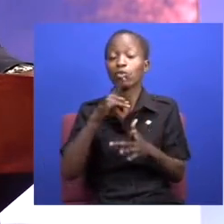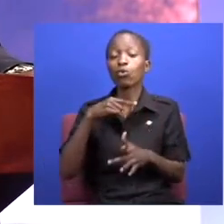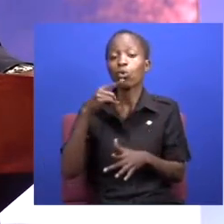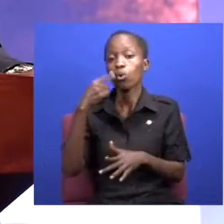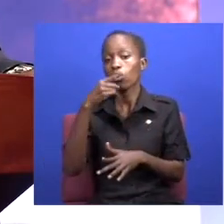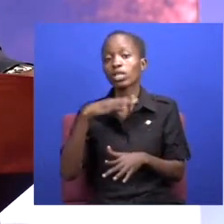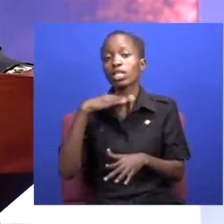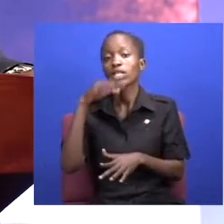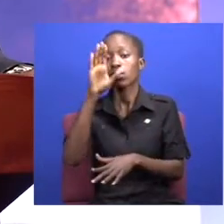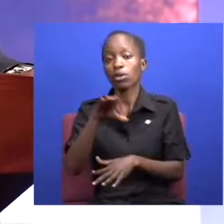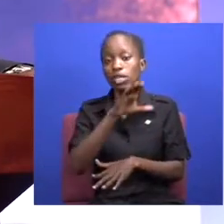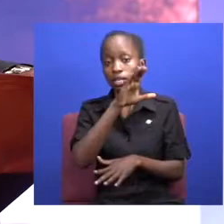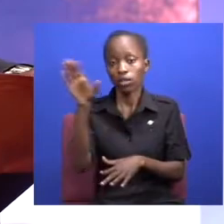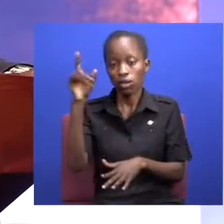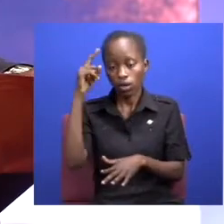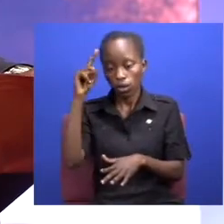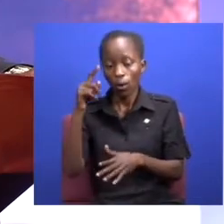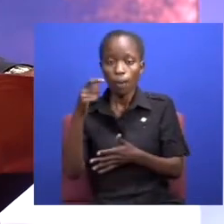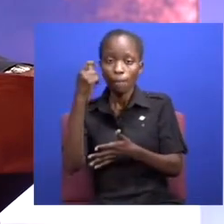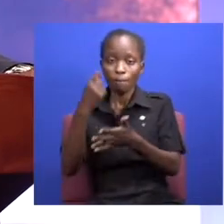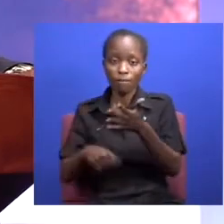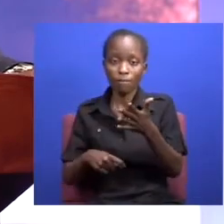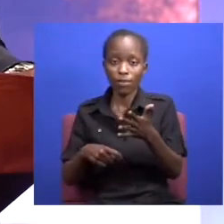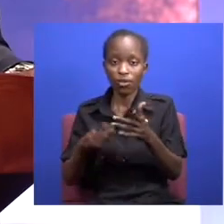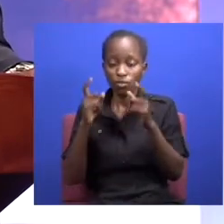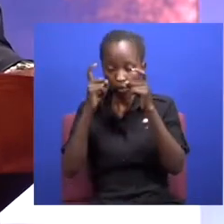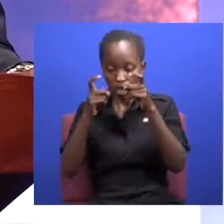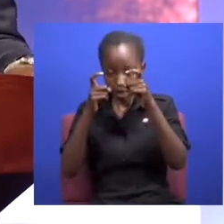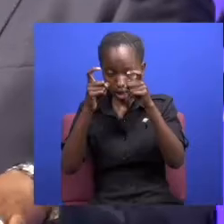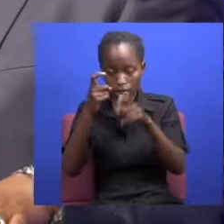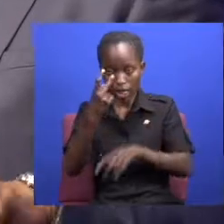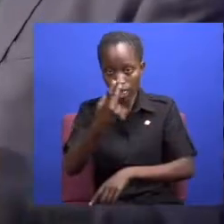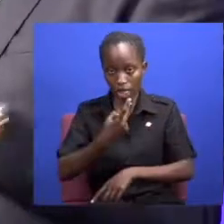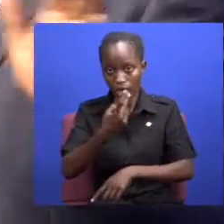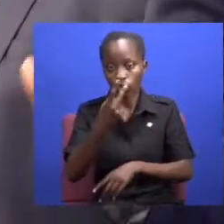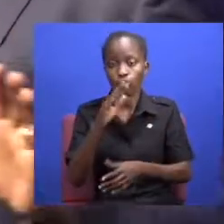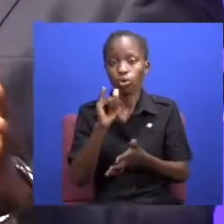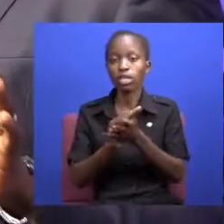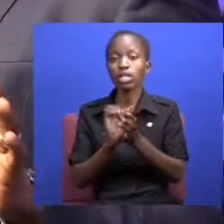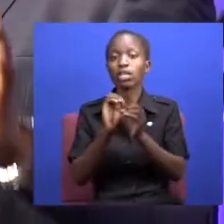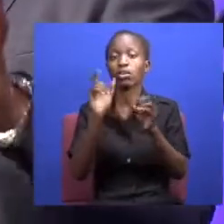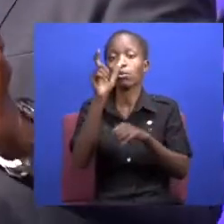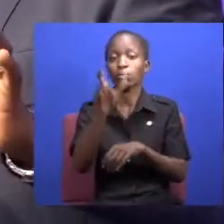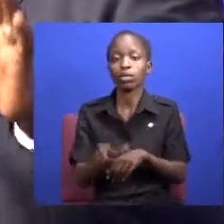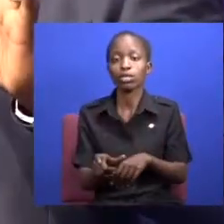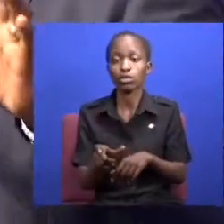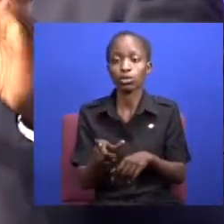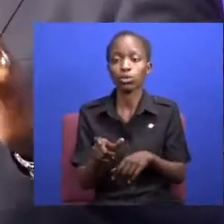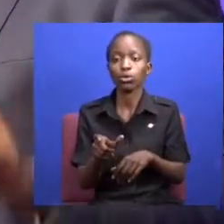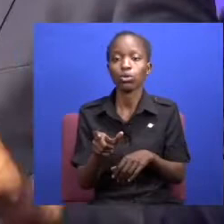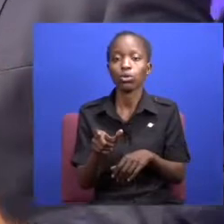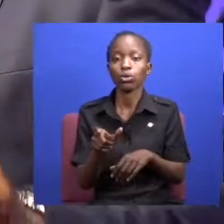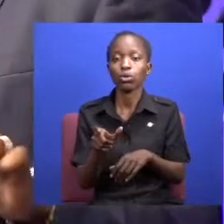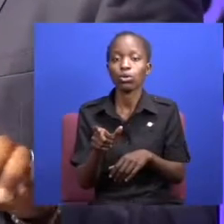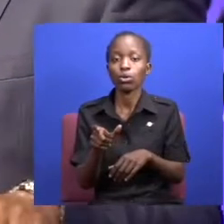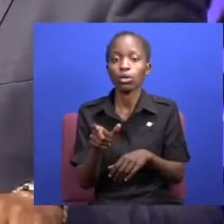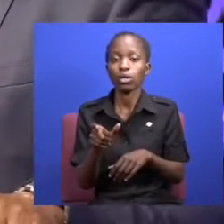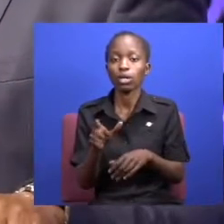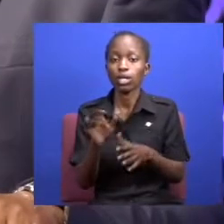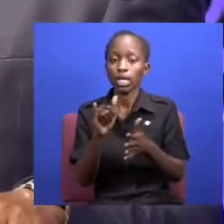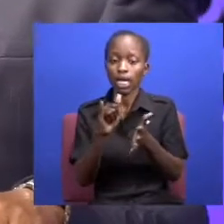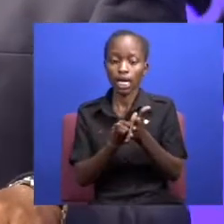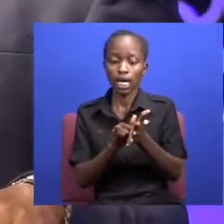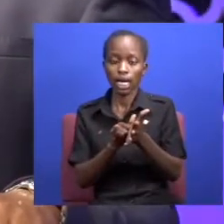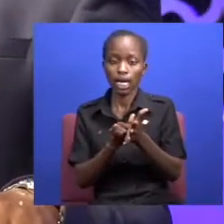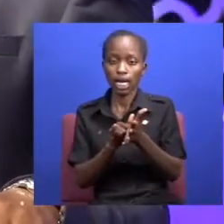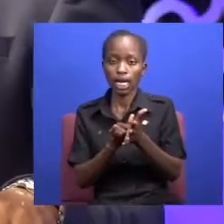the cross as a penalty for your sin and for my sin, so that nobody can earn their salvation.